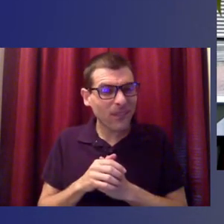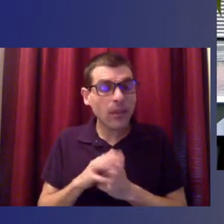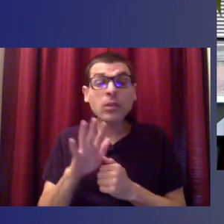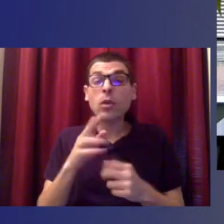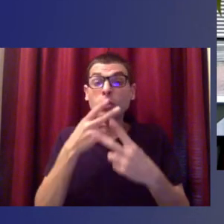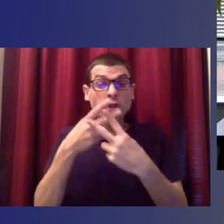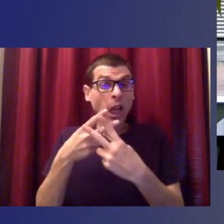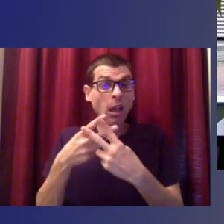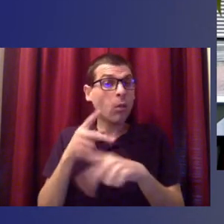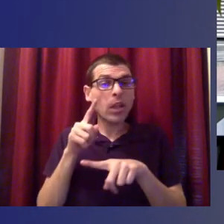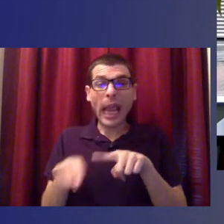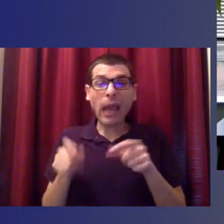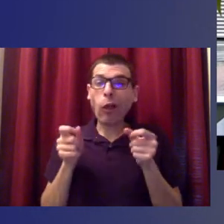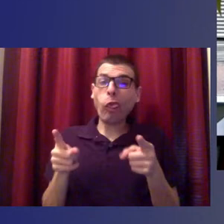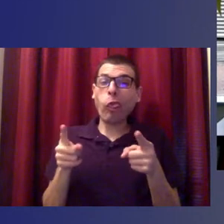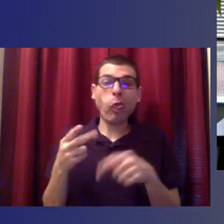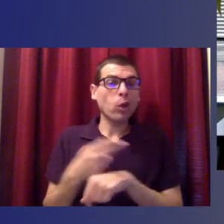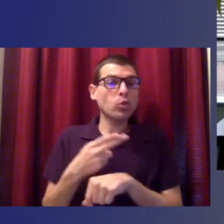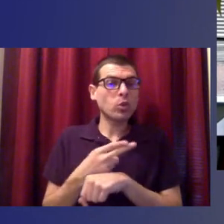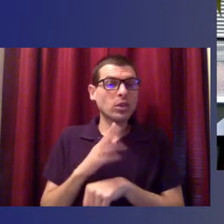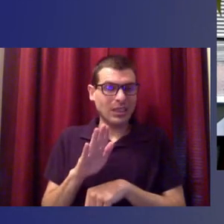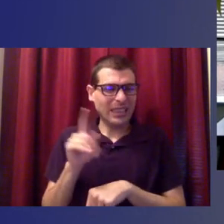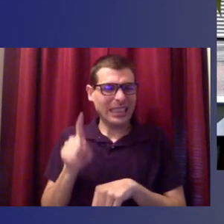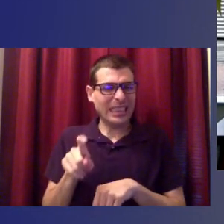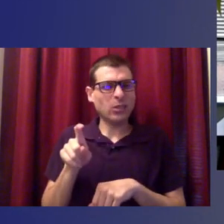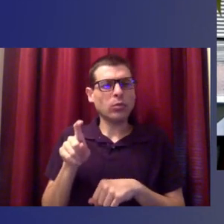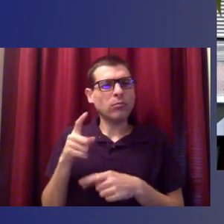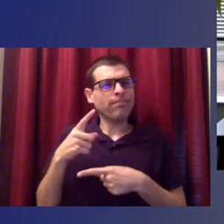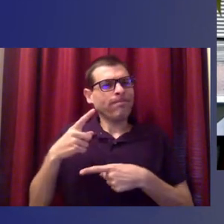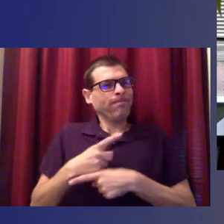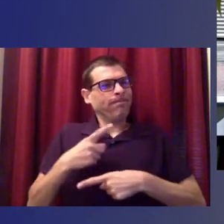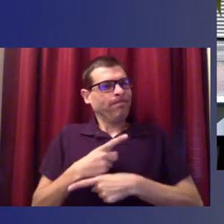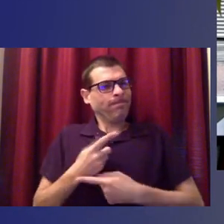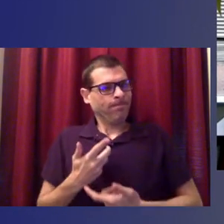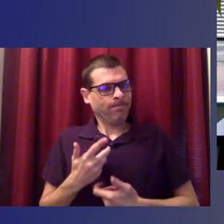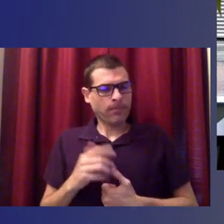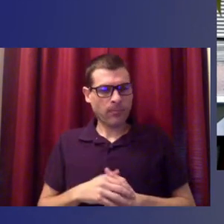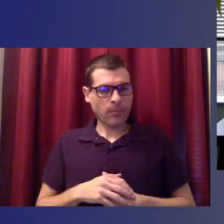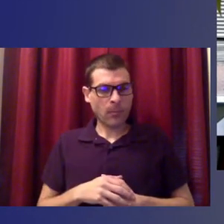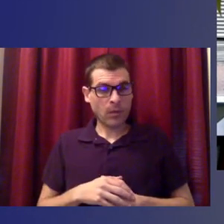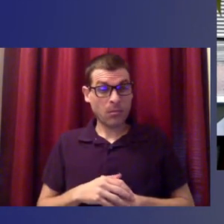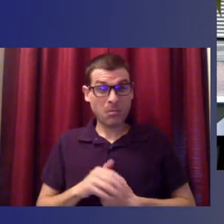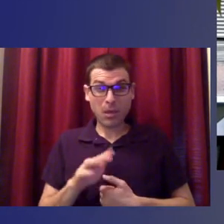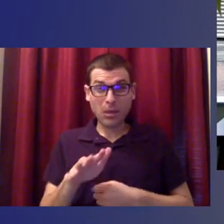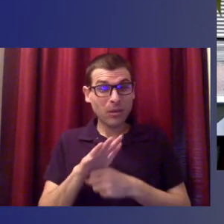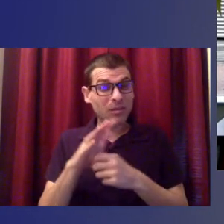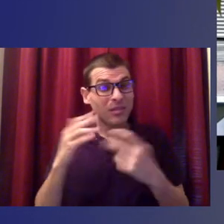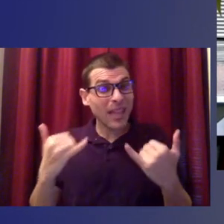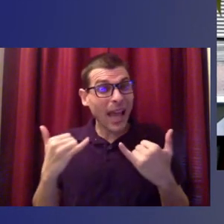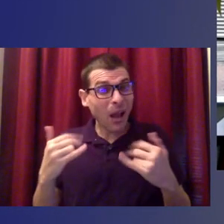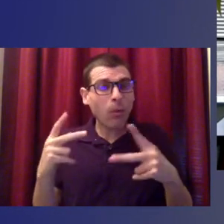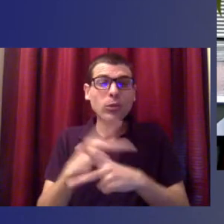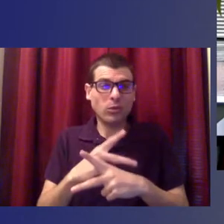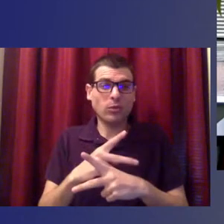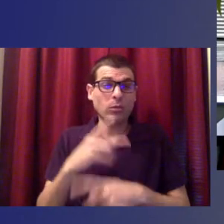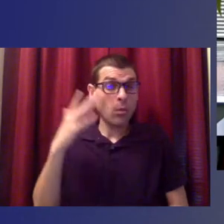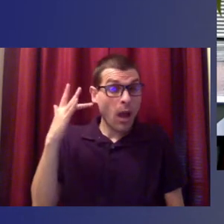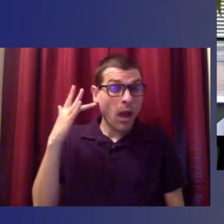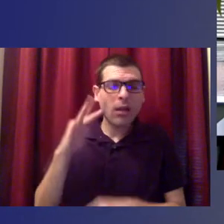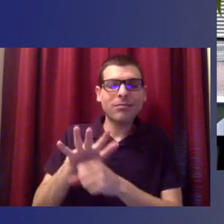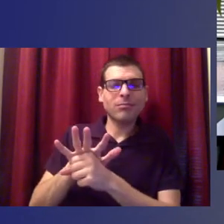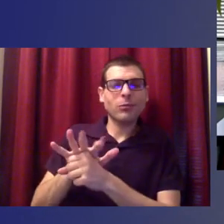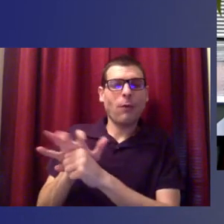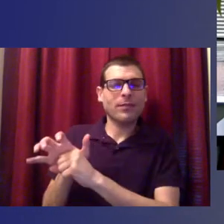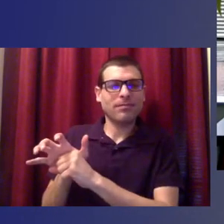wisely. On top of that, we have the COVID pandemic that we've been living through in the past year, and